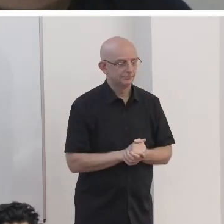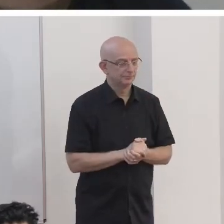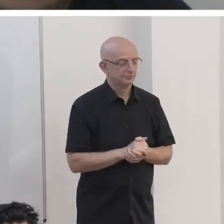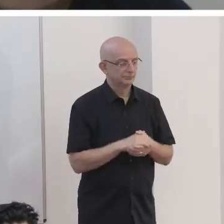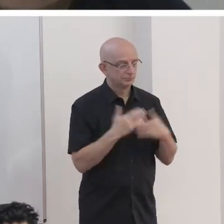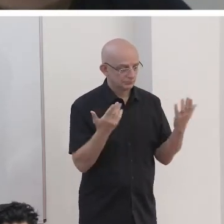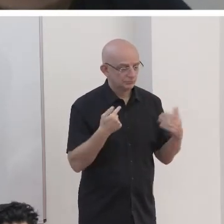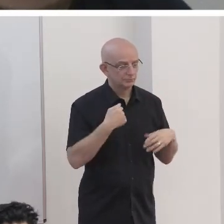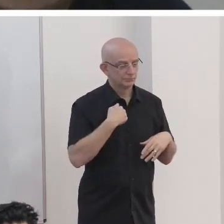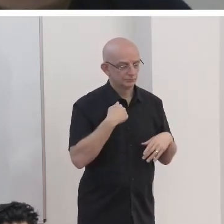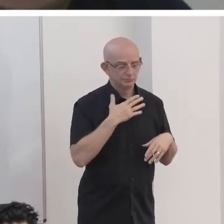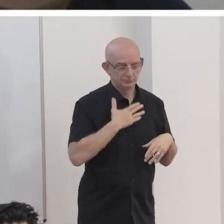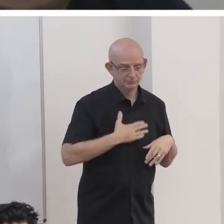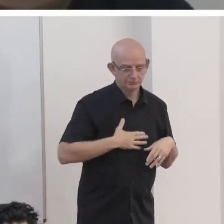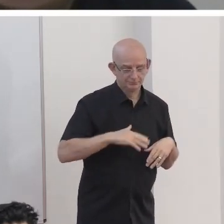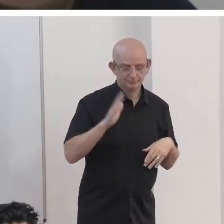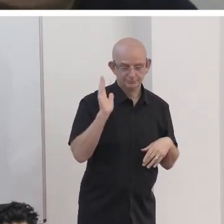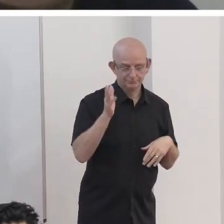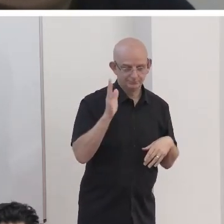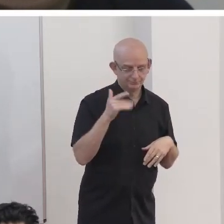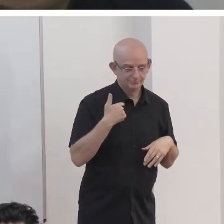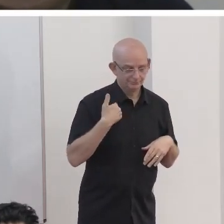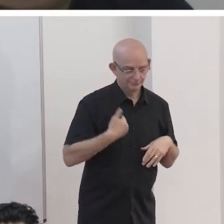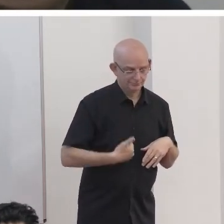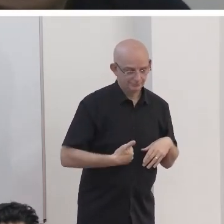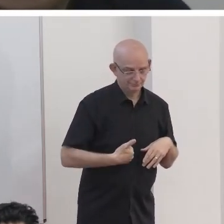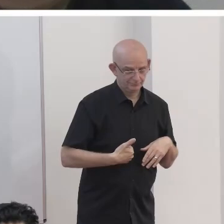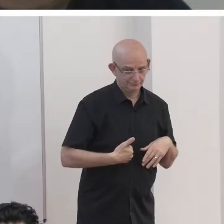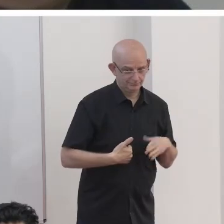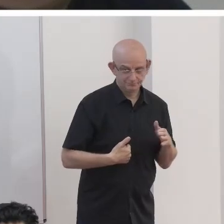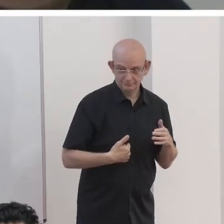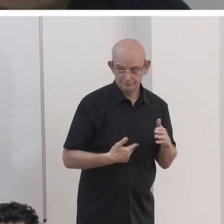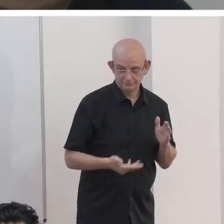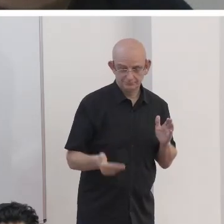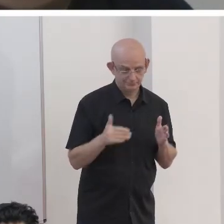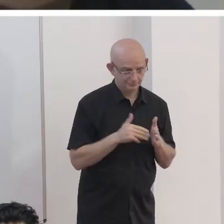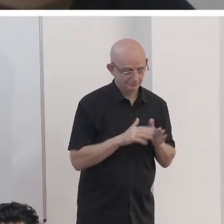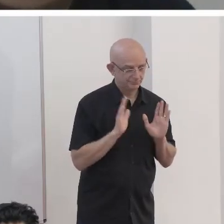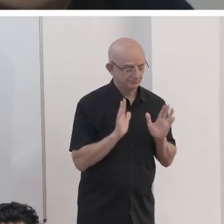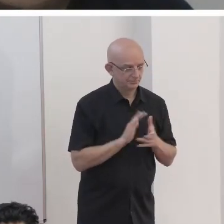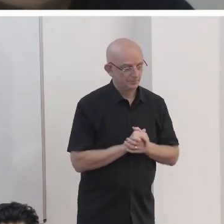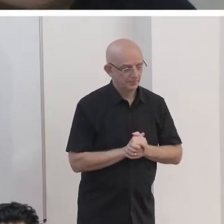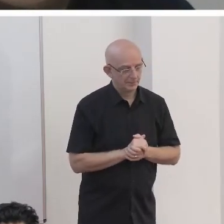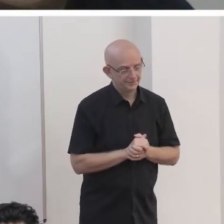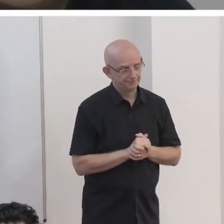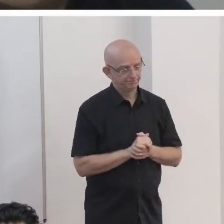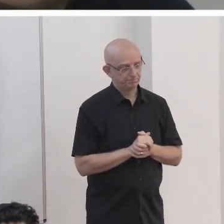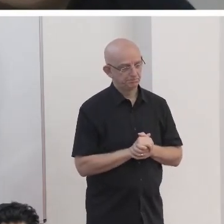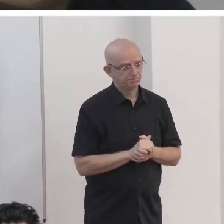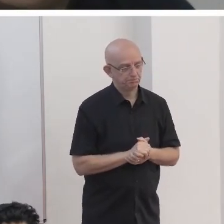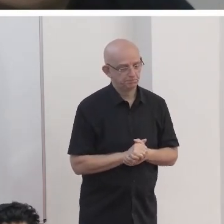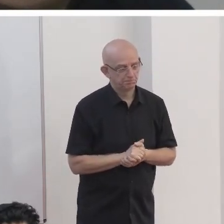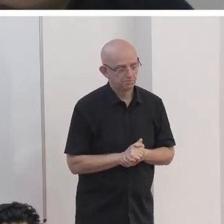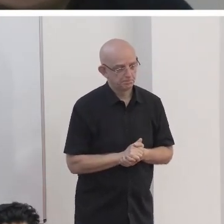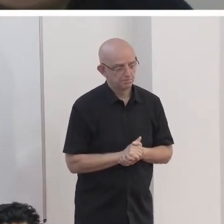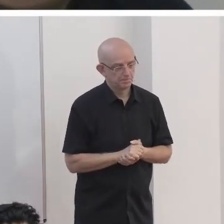Okay, anyway, if I'll say in Nepali, namaskar, namaste, and good morning. I think good morning, right? It's